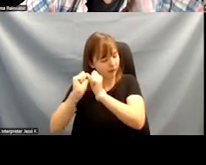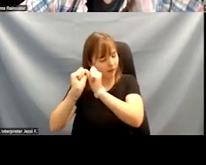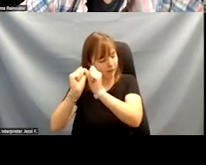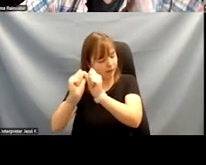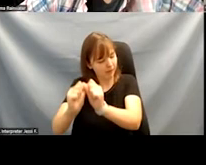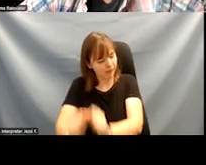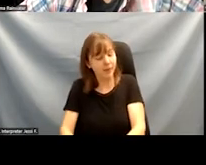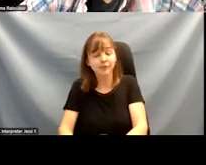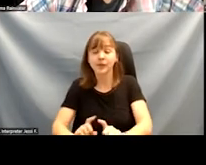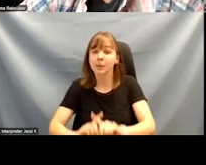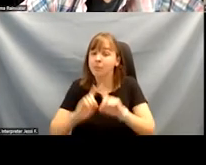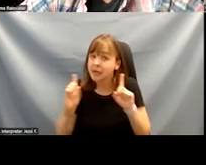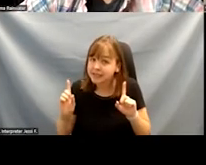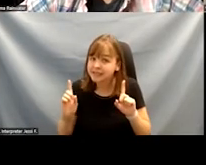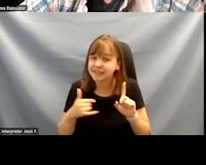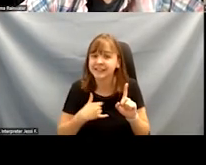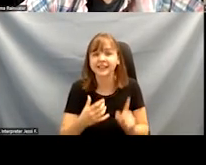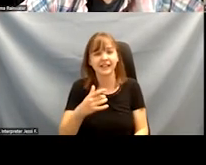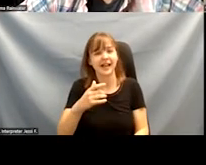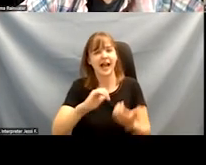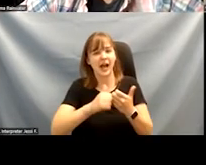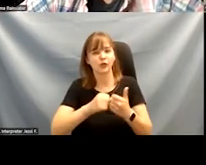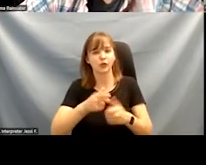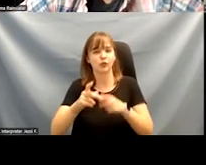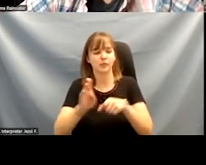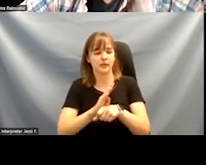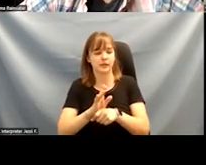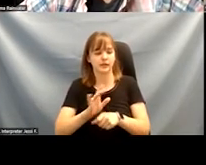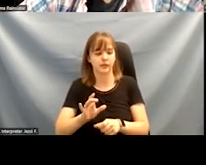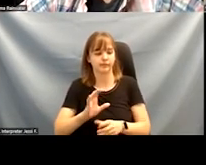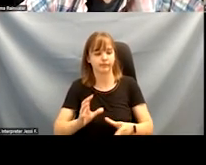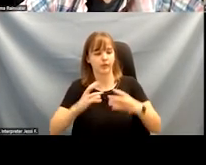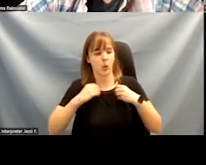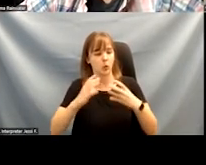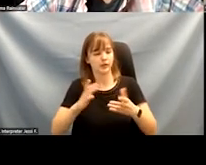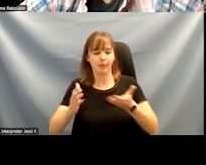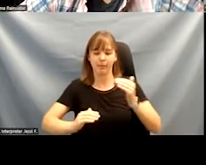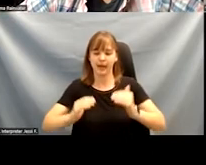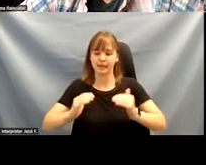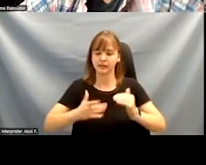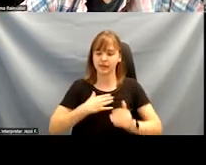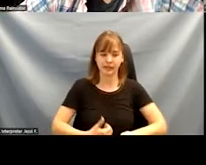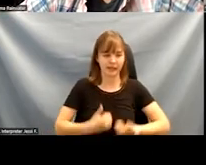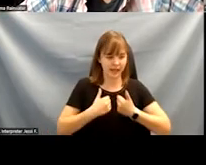talking about, you know, how do entrepreneurs balance their life and have a life while being entrepreneurs?